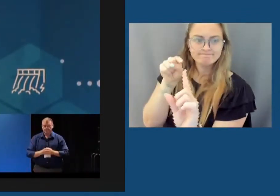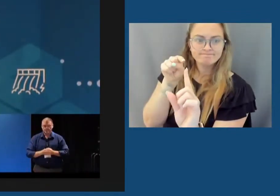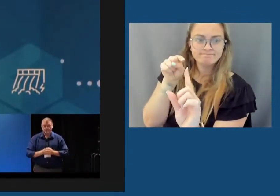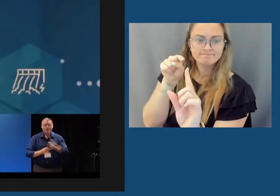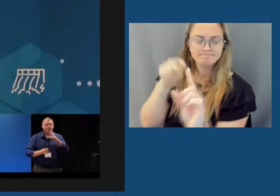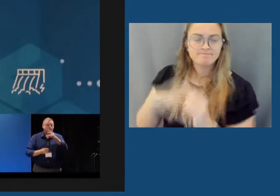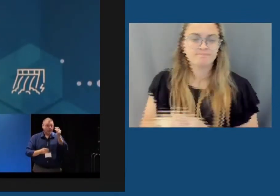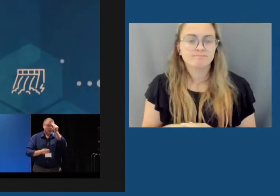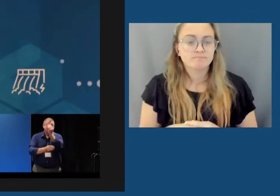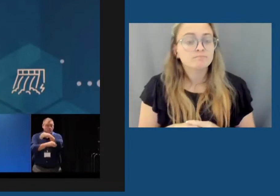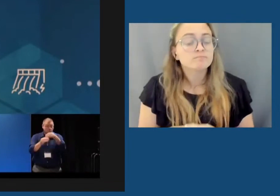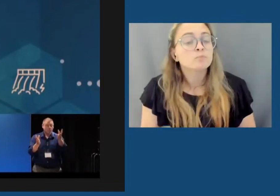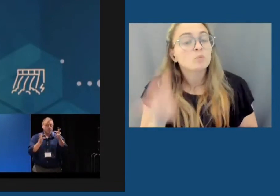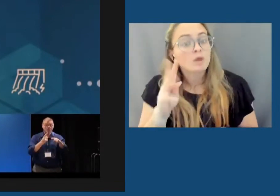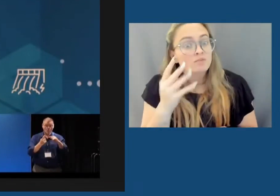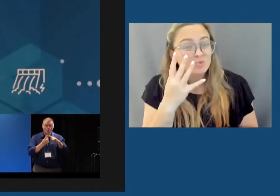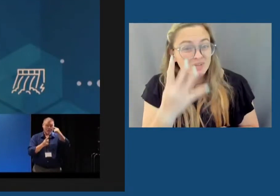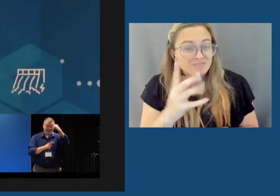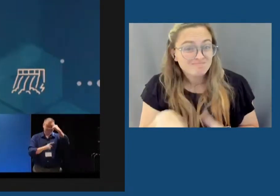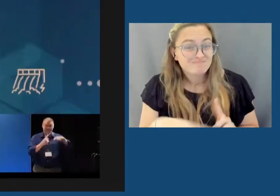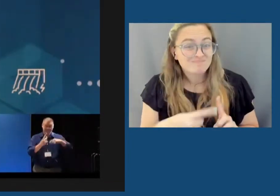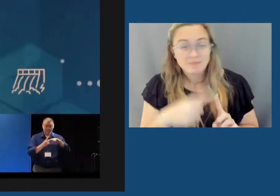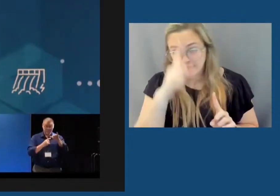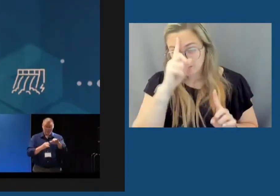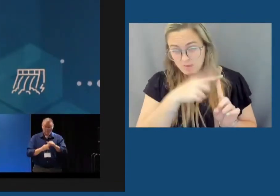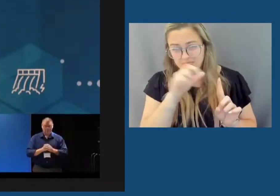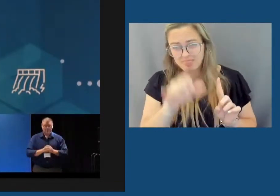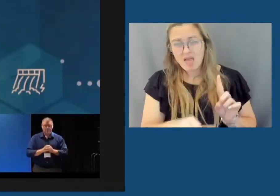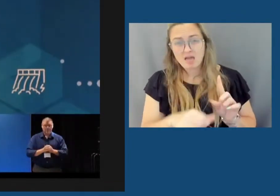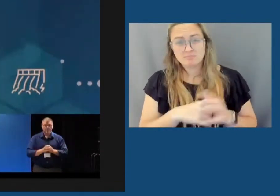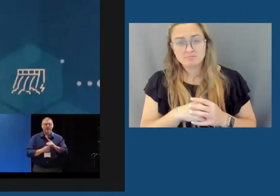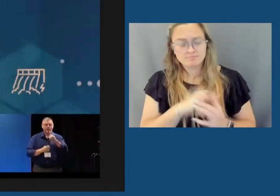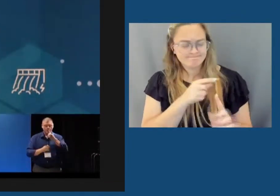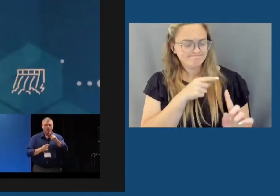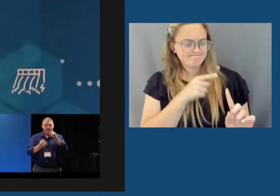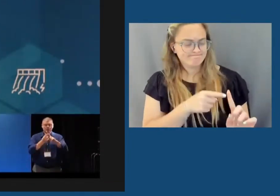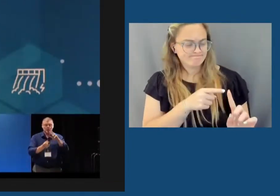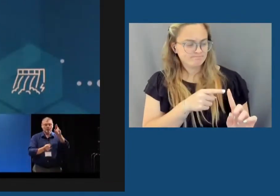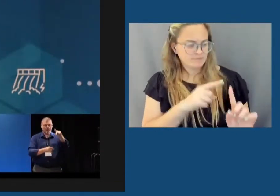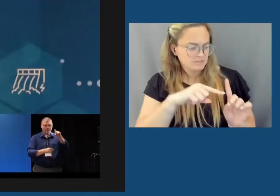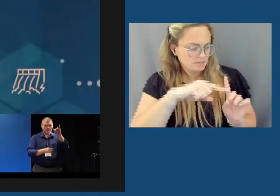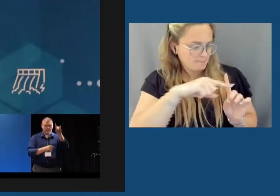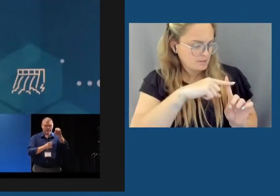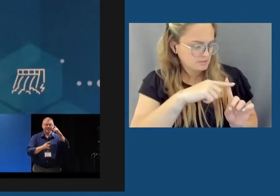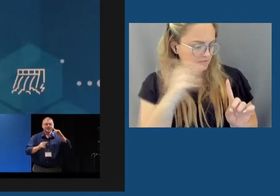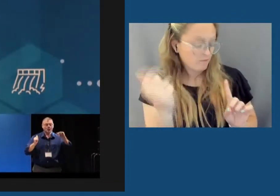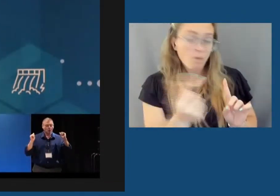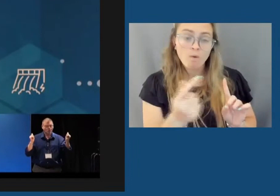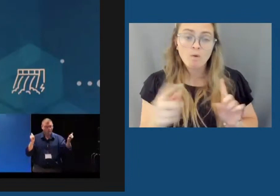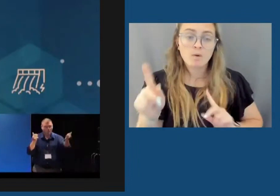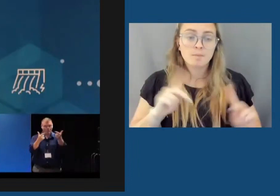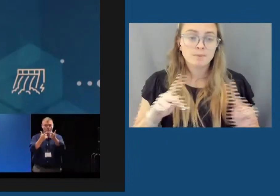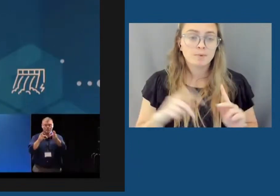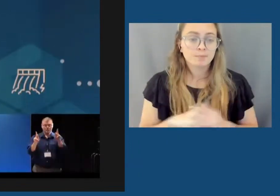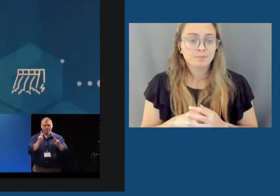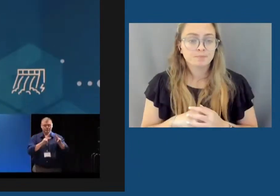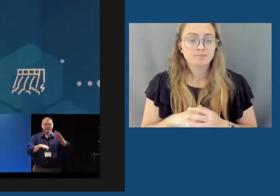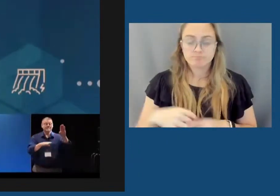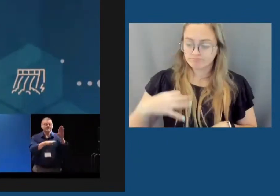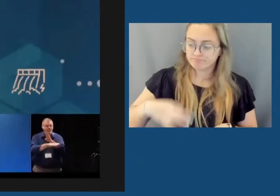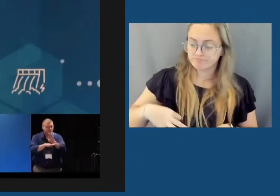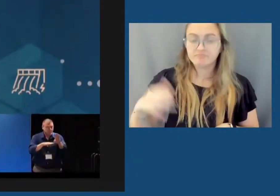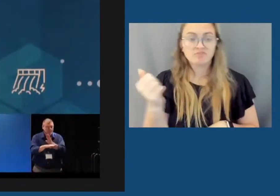to say, when we think about this, it really comes down to upside for all parties, all industries, and